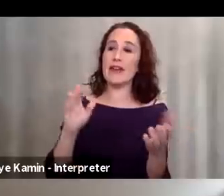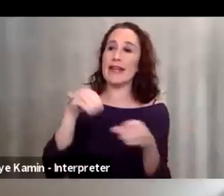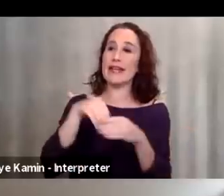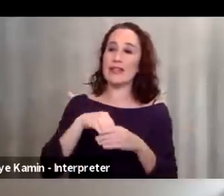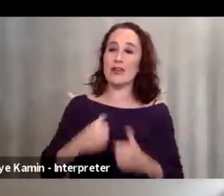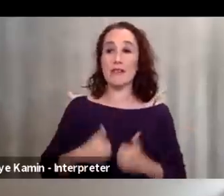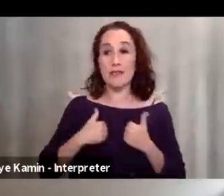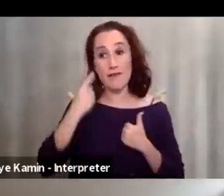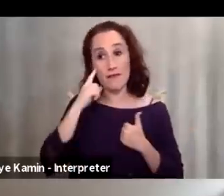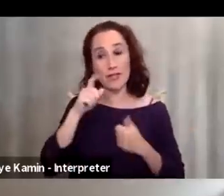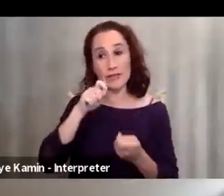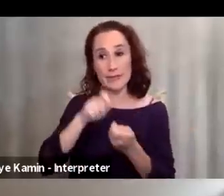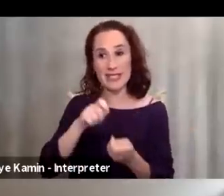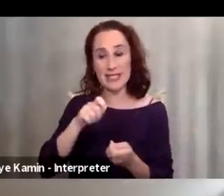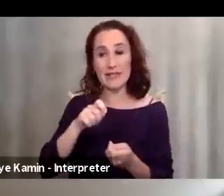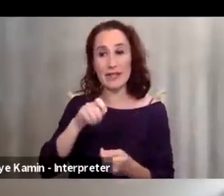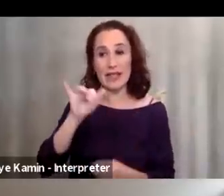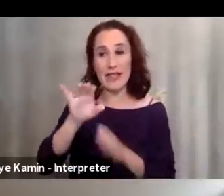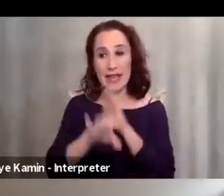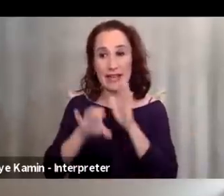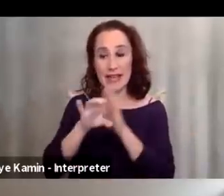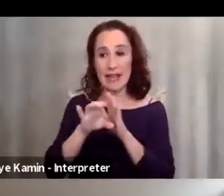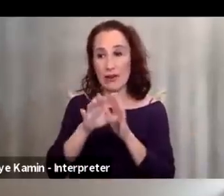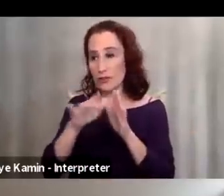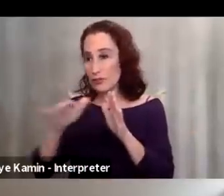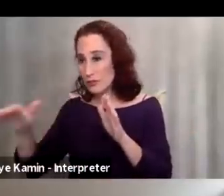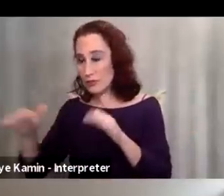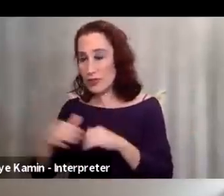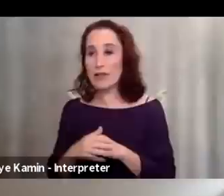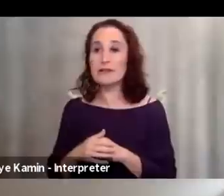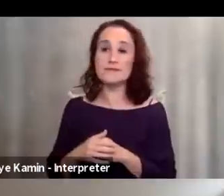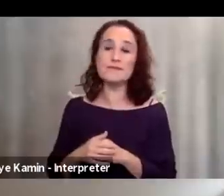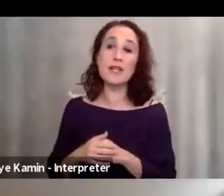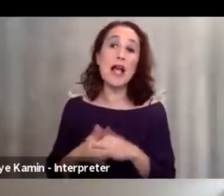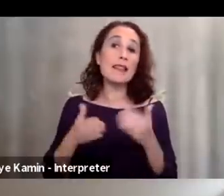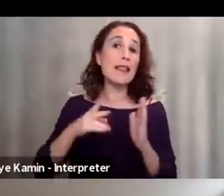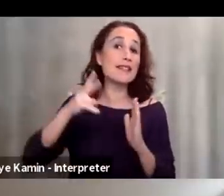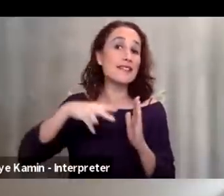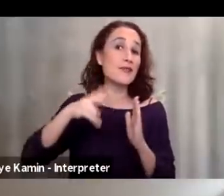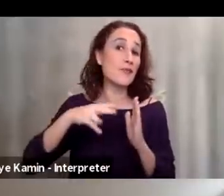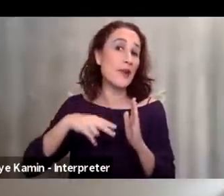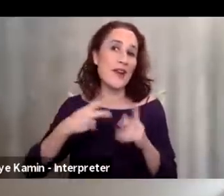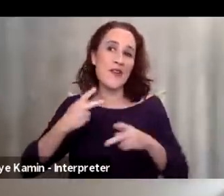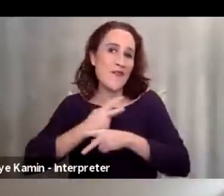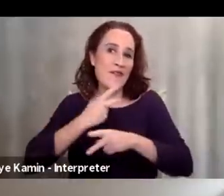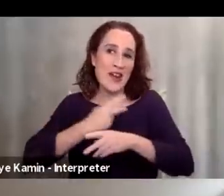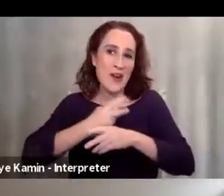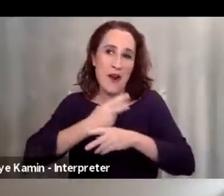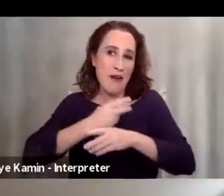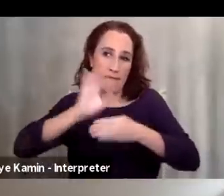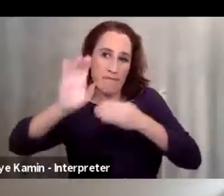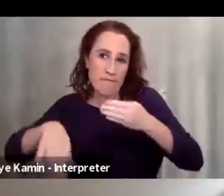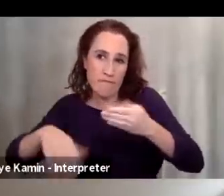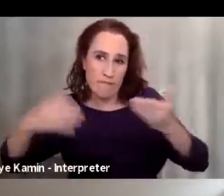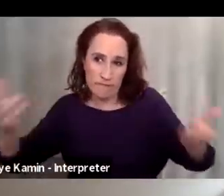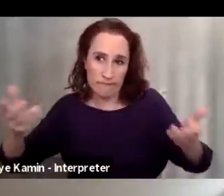case in particular, of her characters, and allows the reader to draw her own conclusions